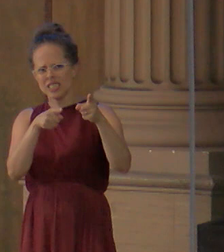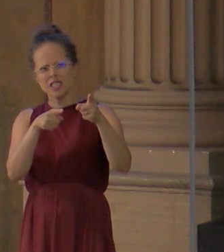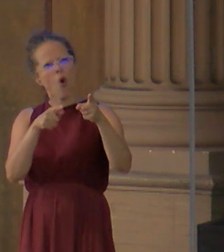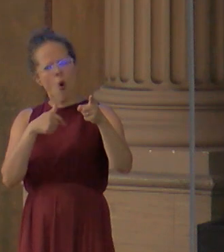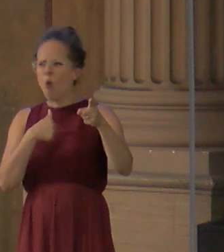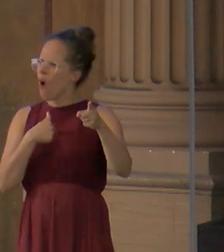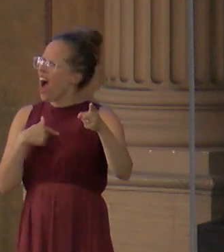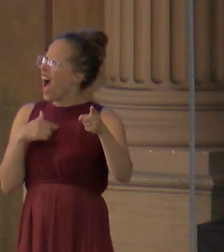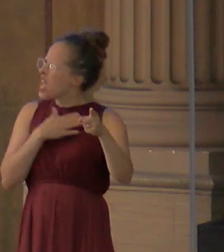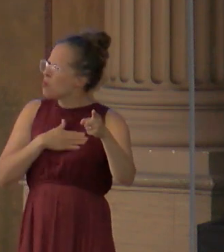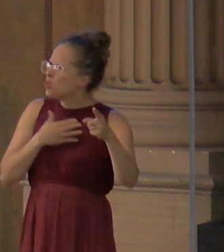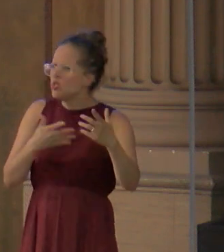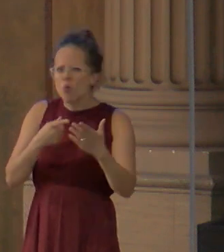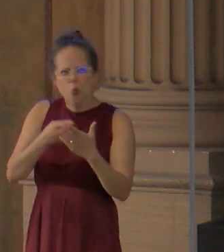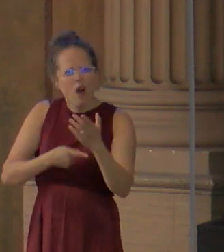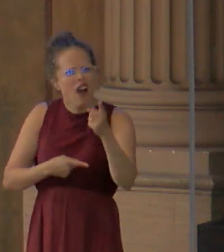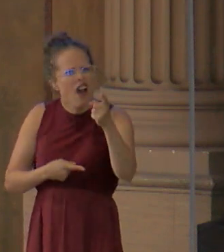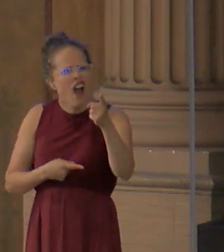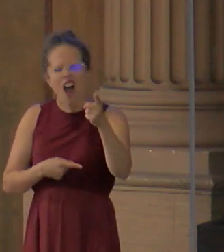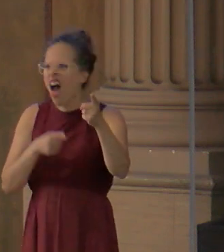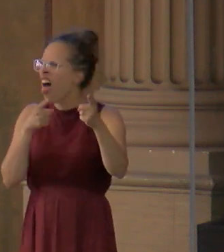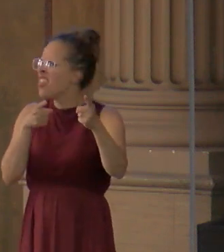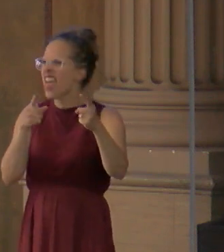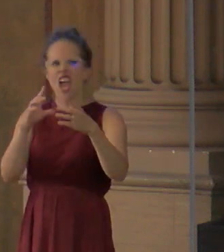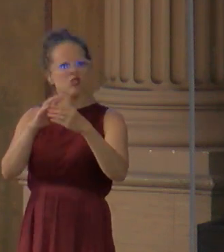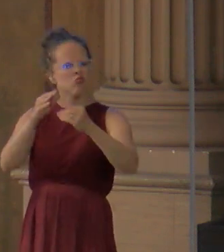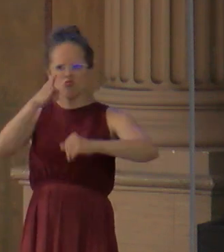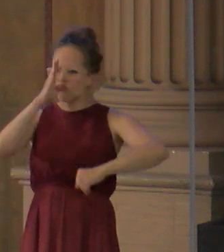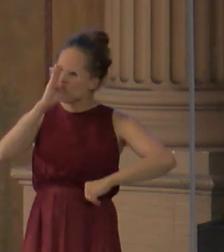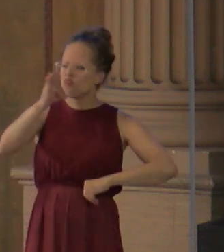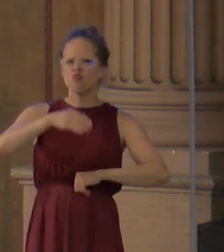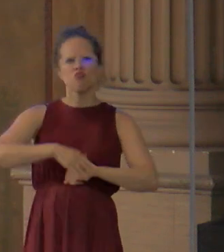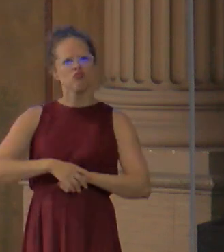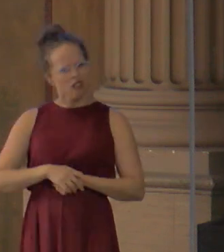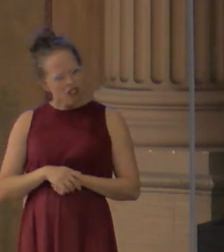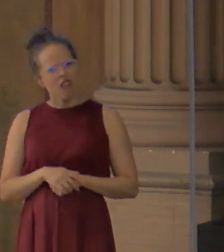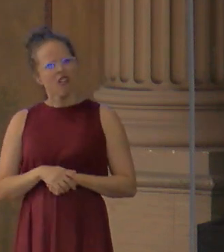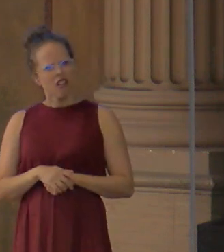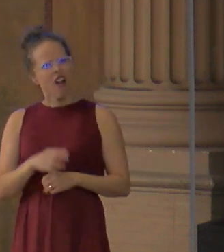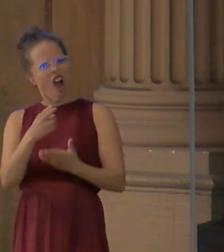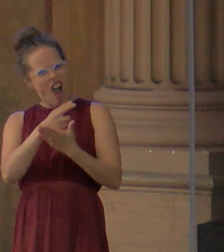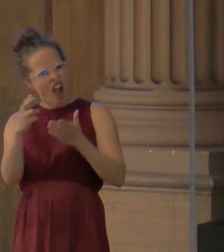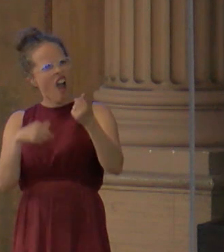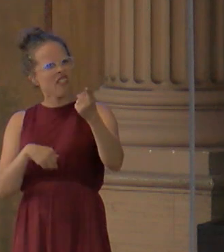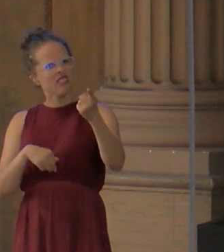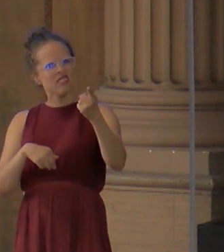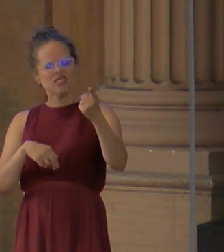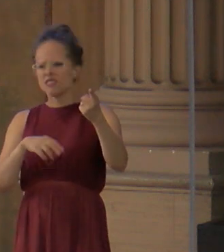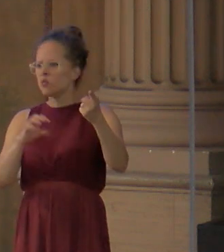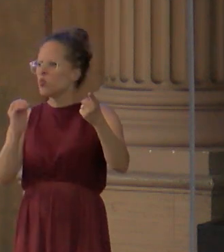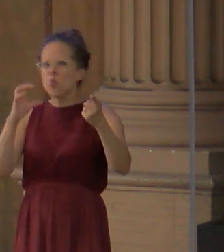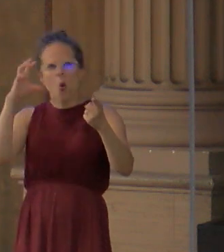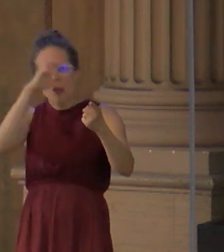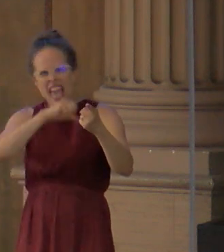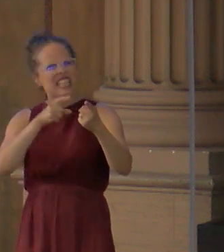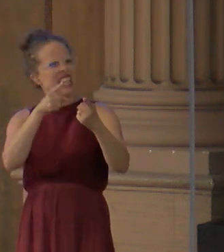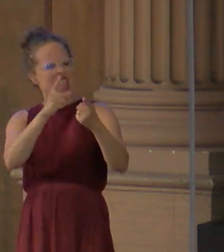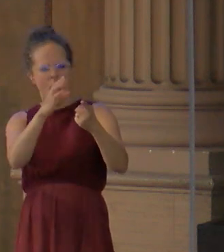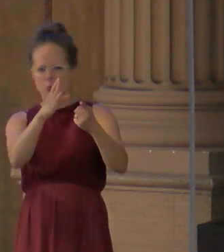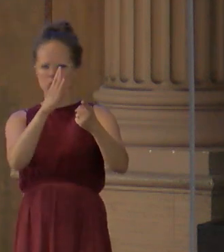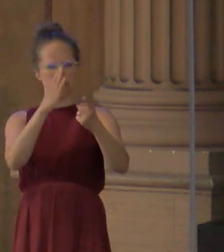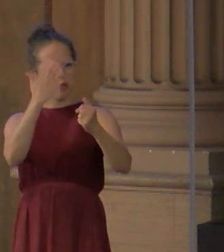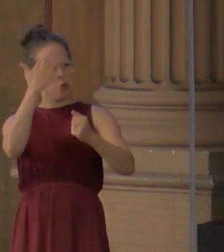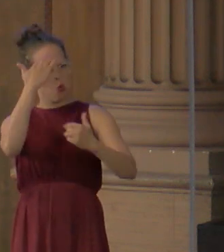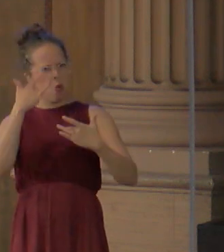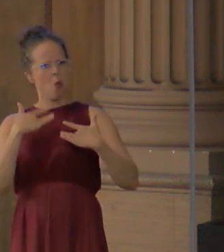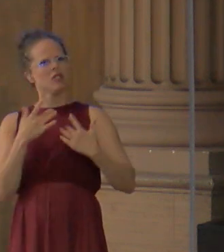appreciate about that person is, they just speak their mind. They just say what's on their mind. There's no guessing. You just know what's going on. You